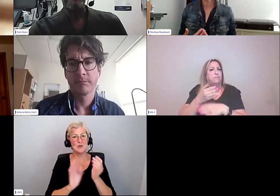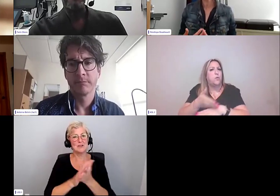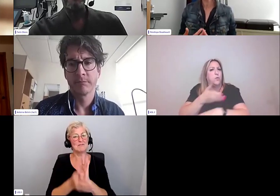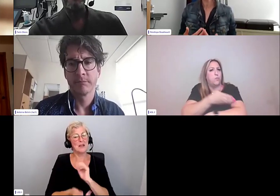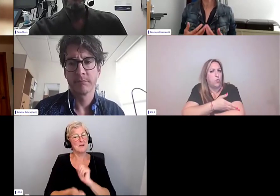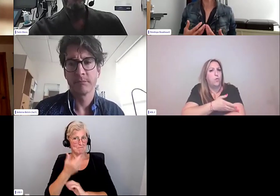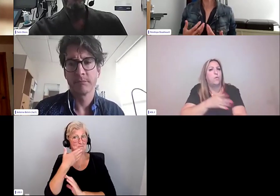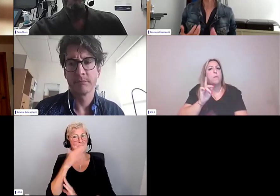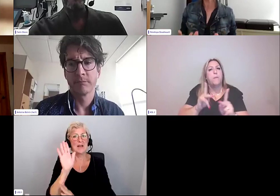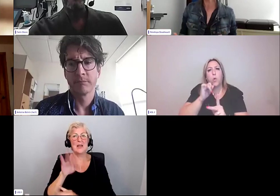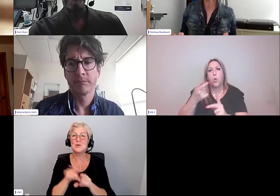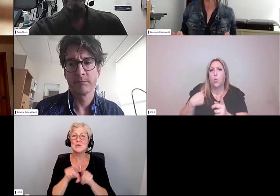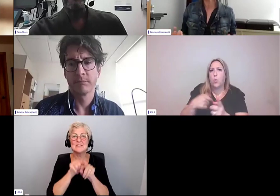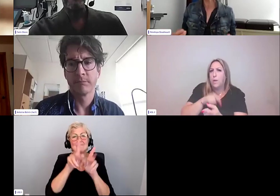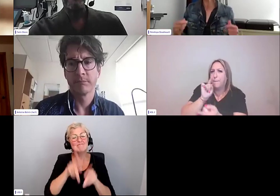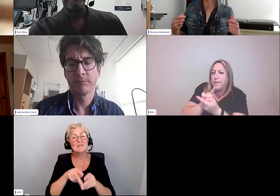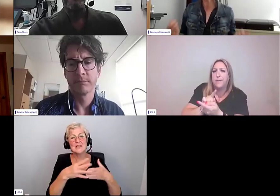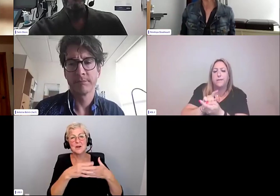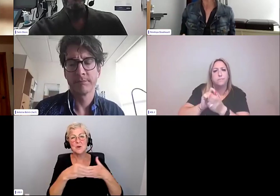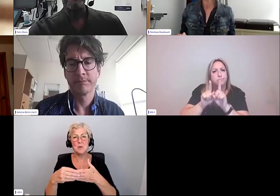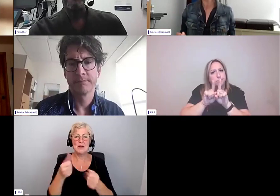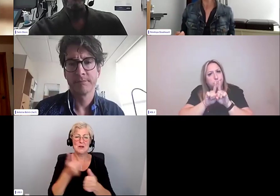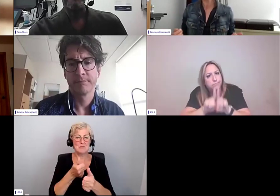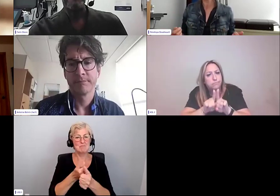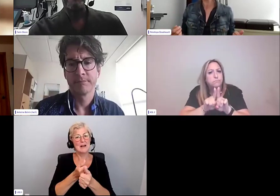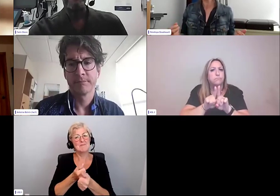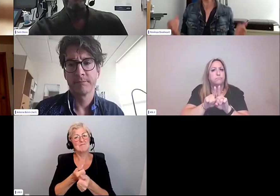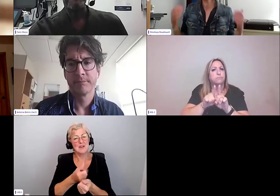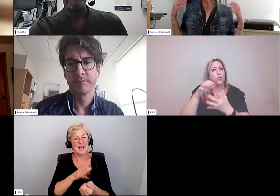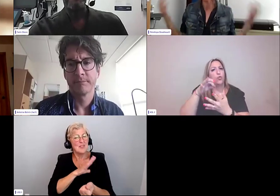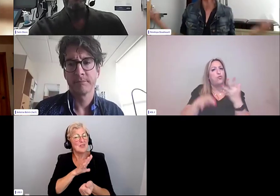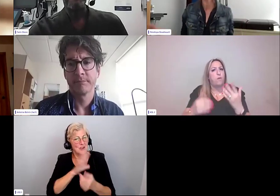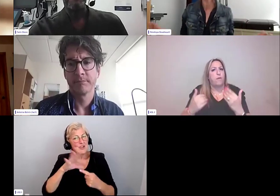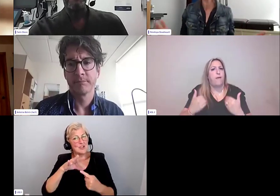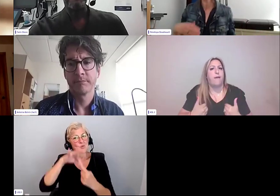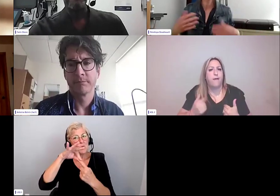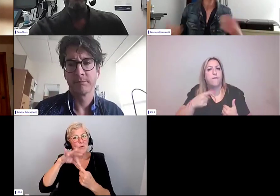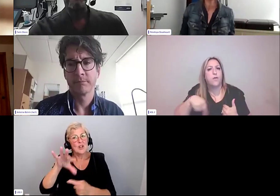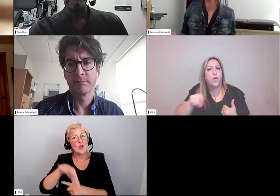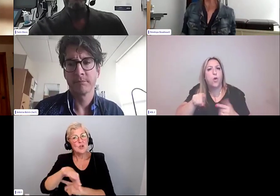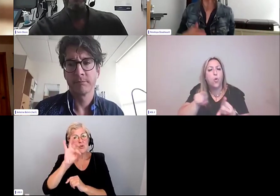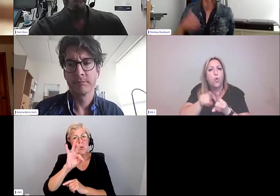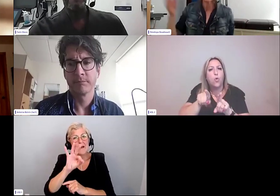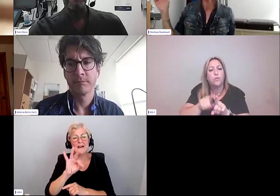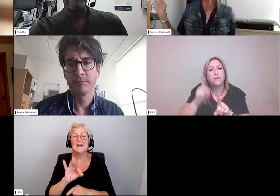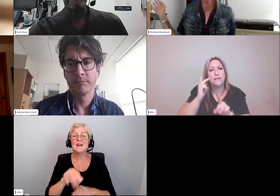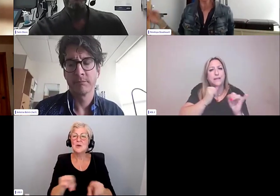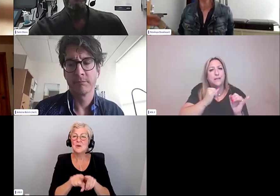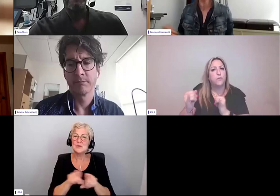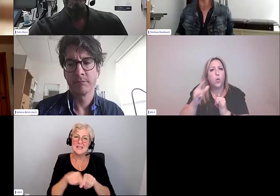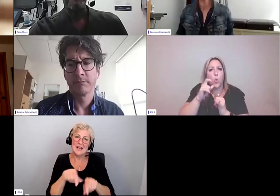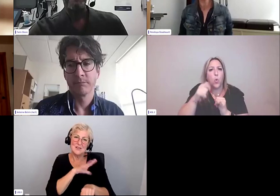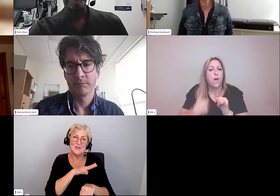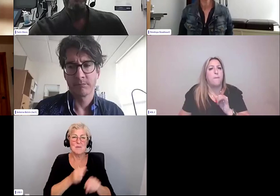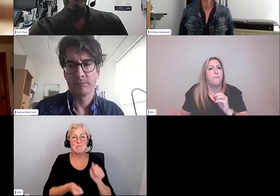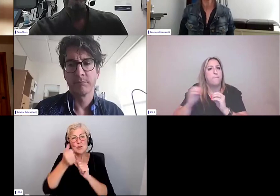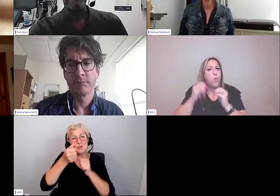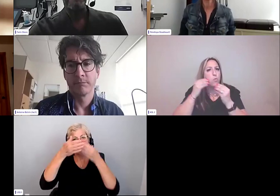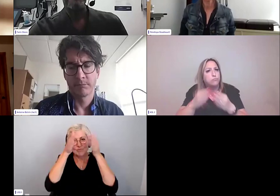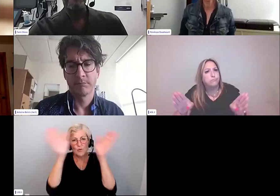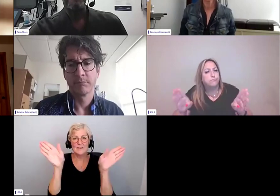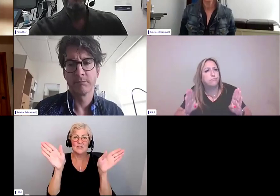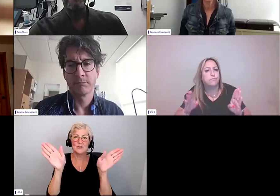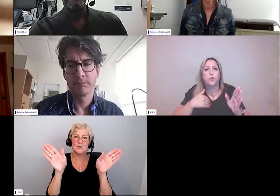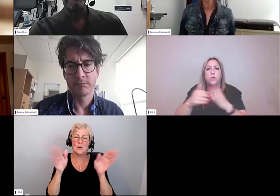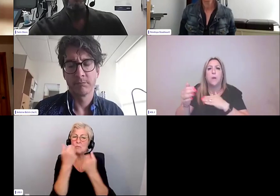the people that we meet and we accompany have the choice. And they also see individuals who have more openness, no